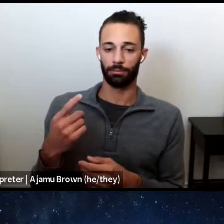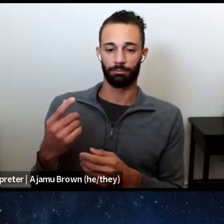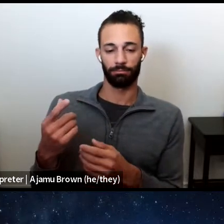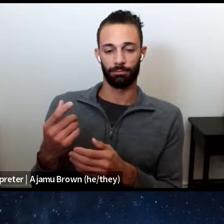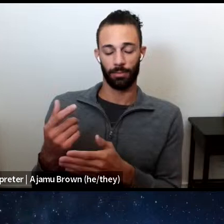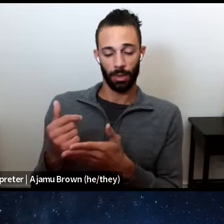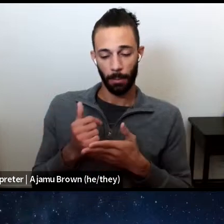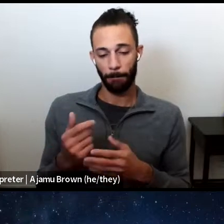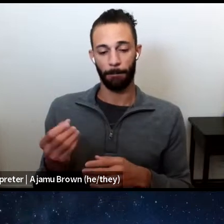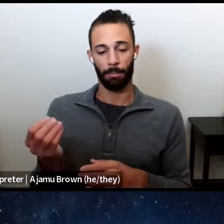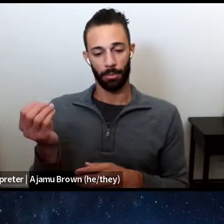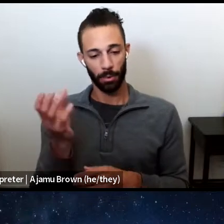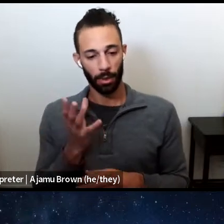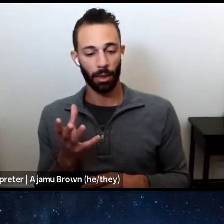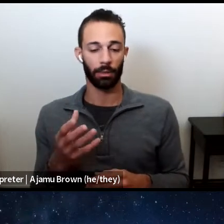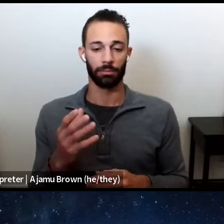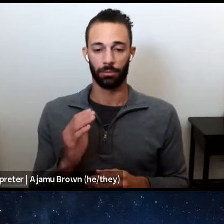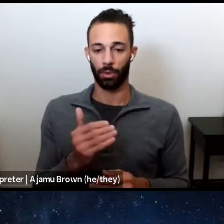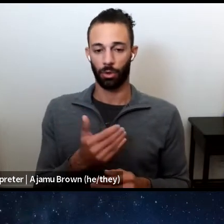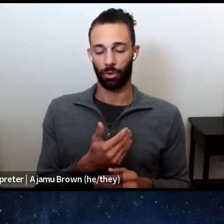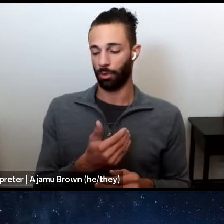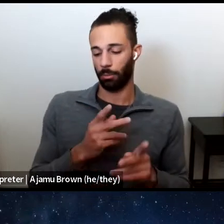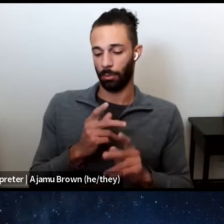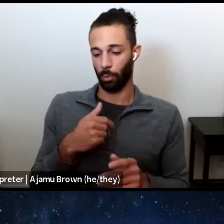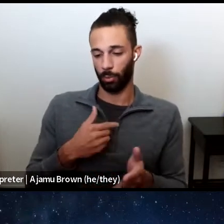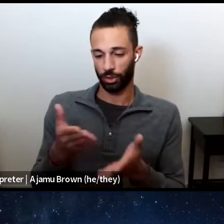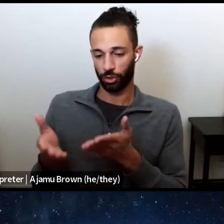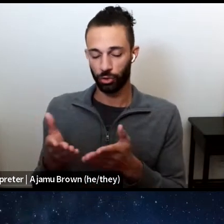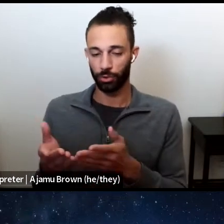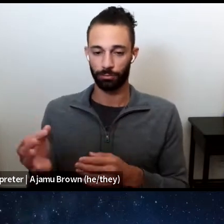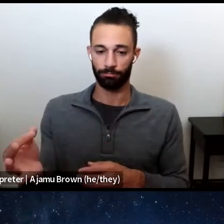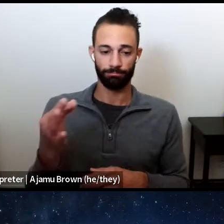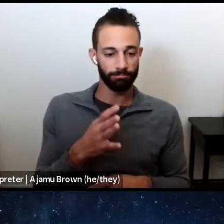by our constituents. So with this,